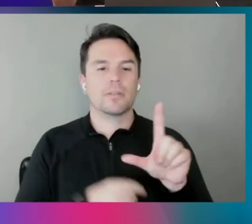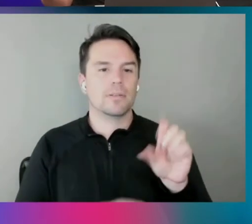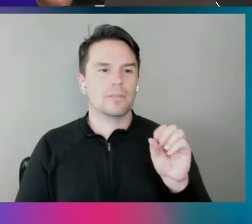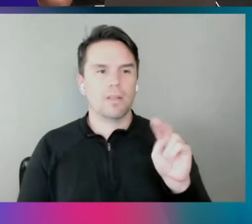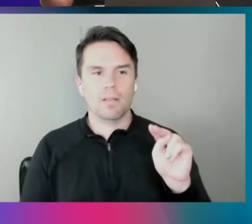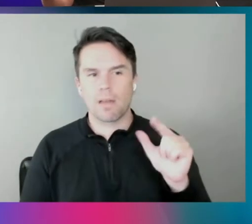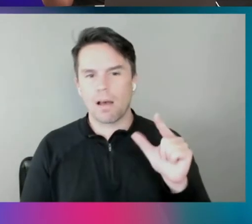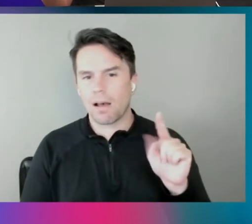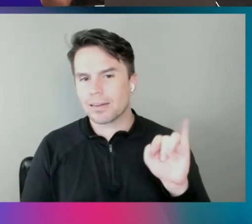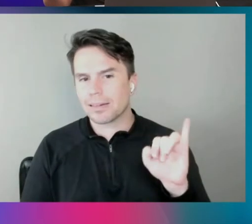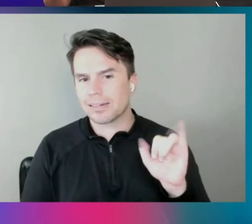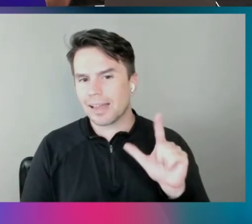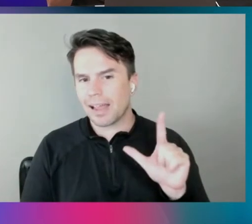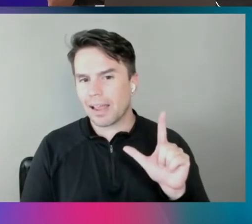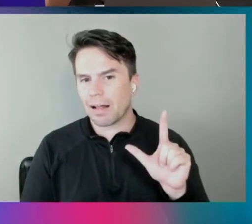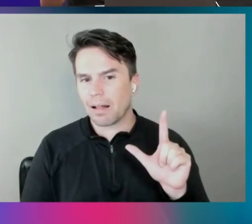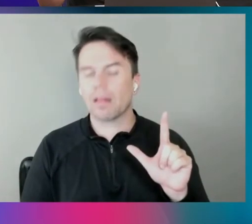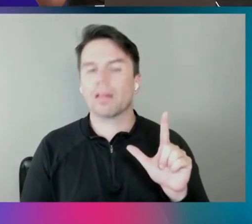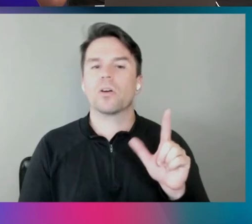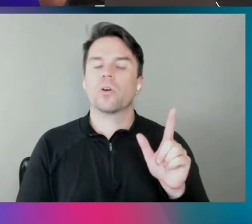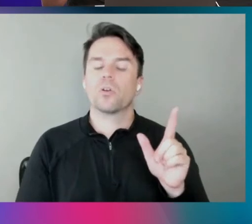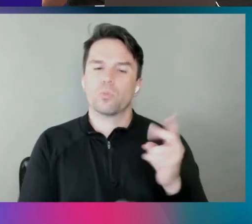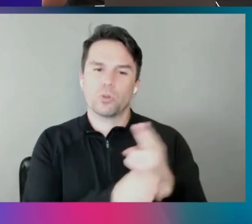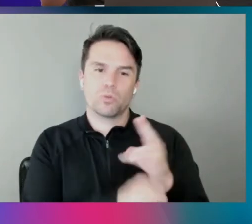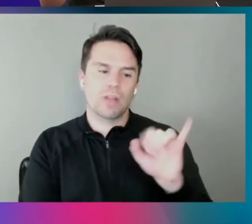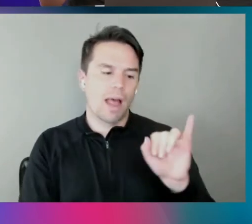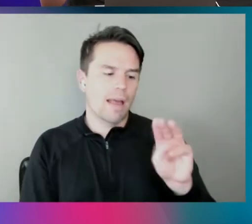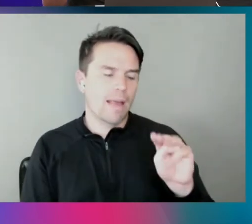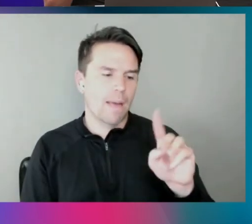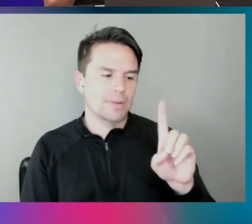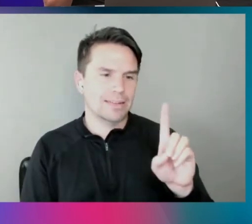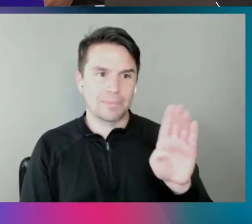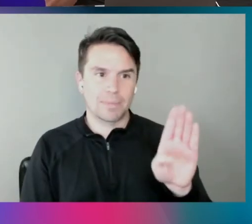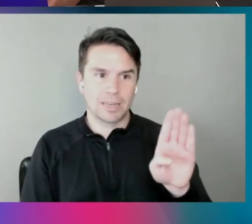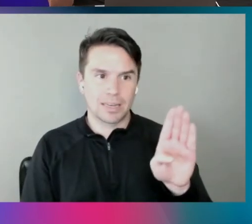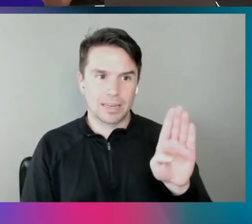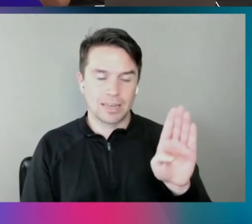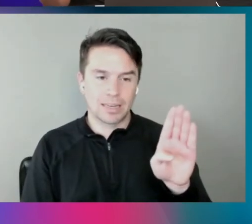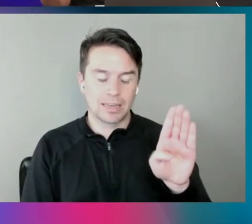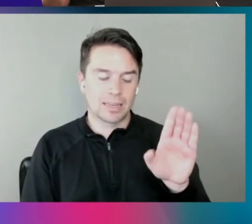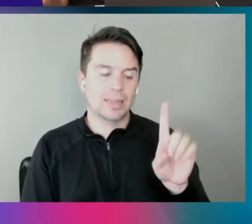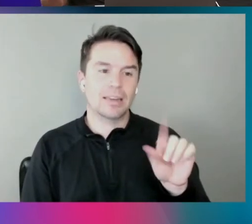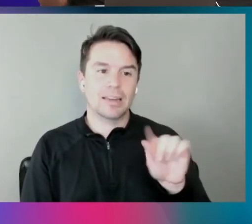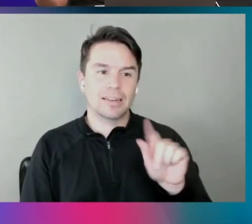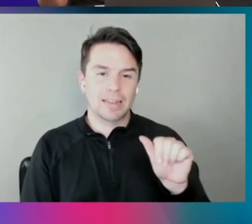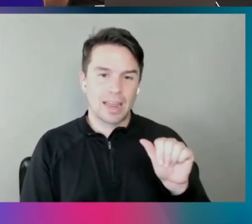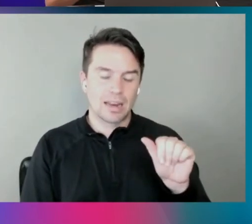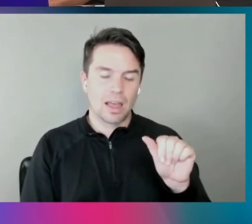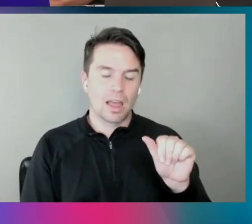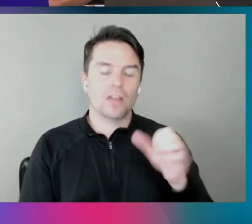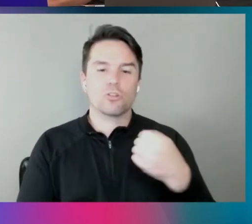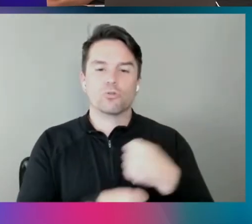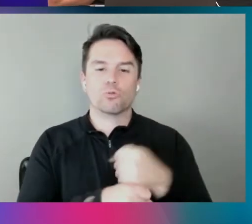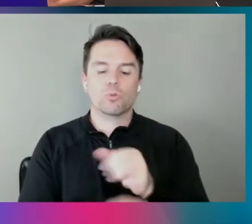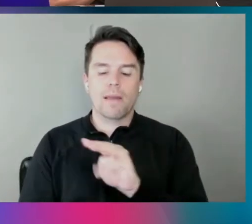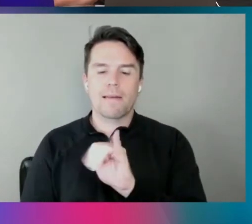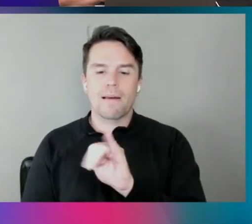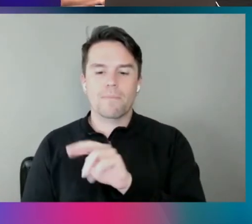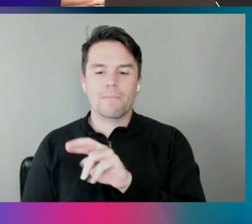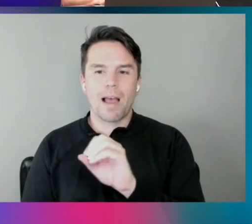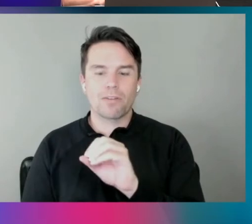the IMDb data and used that to create a micro-genre, is what we call it, of hidden gems, which is popular but